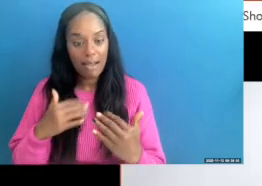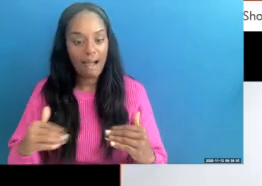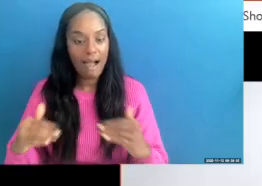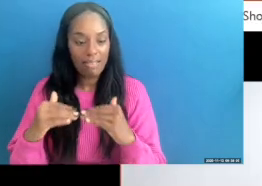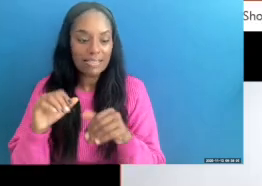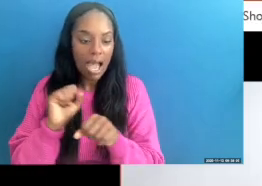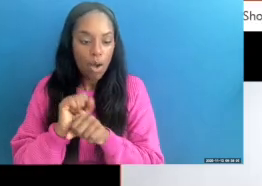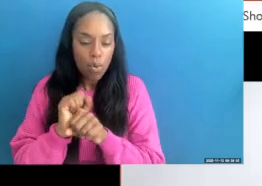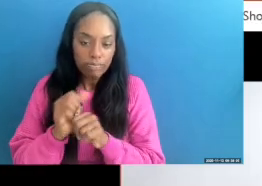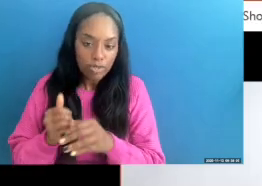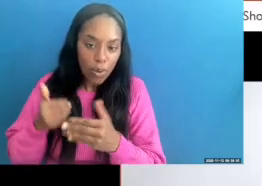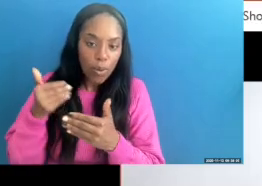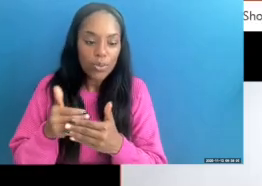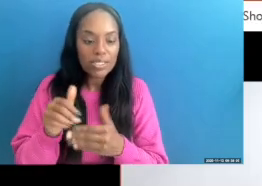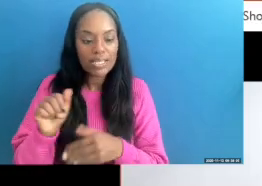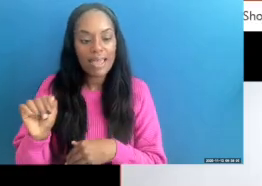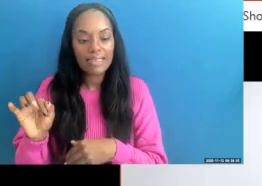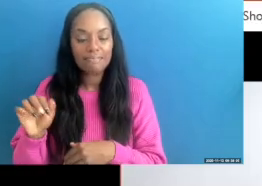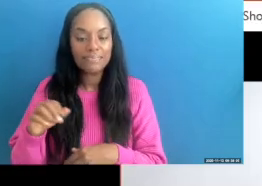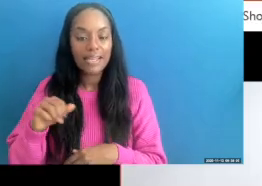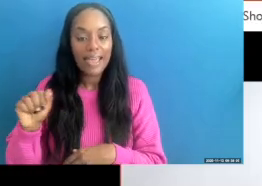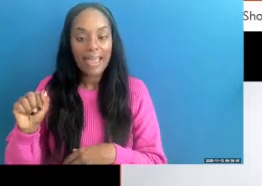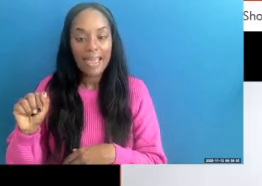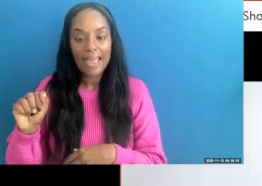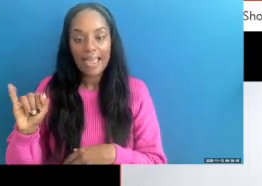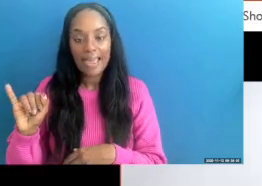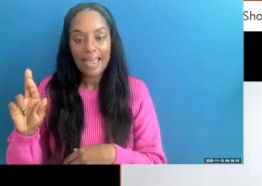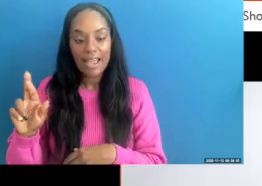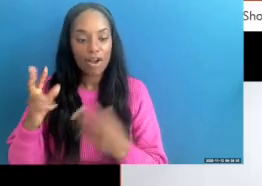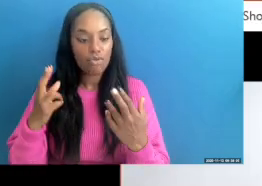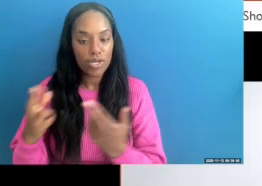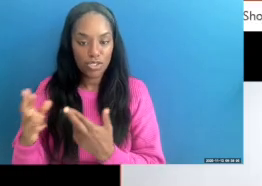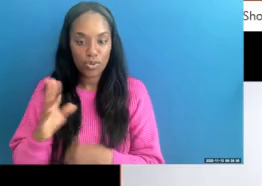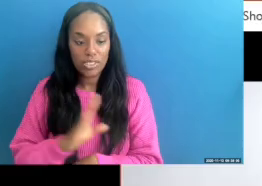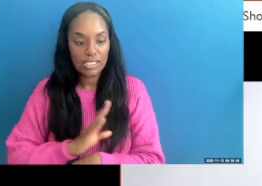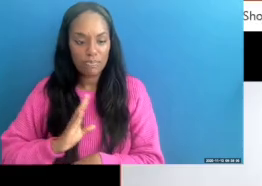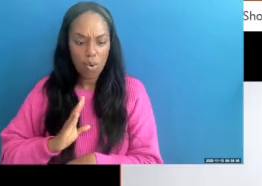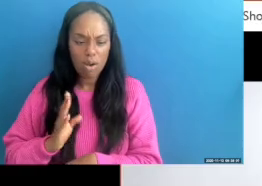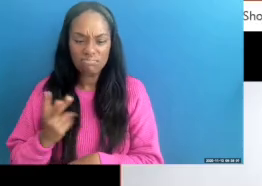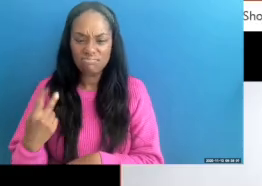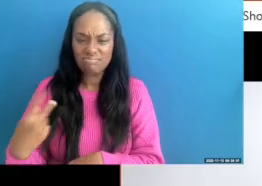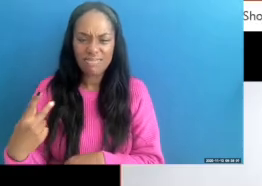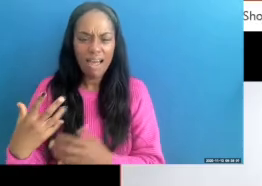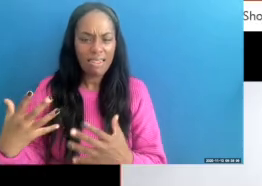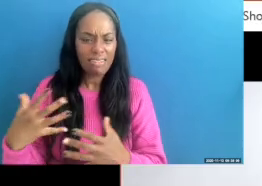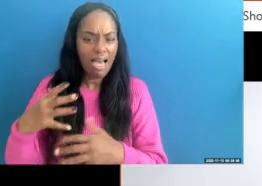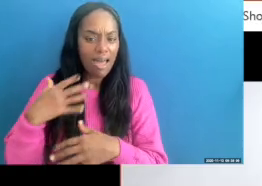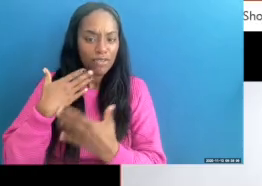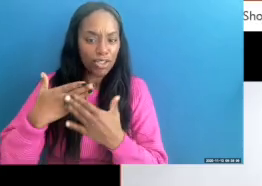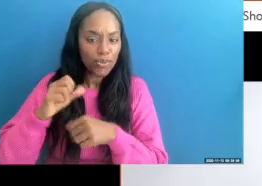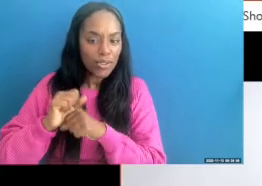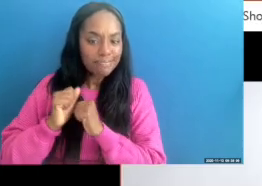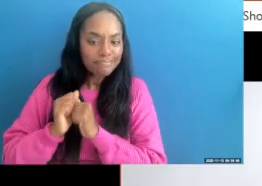Board. We did a lot of good work together, and I came to really admire